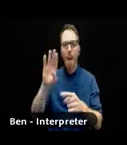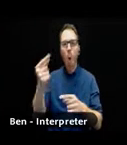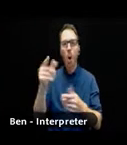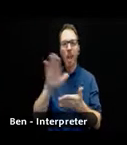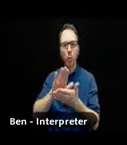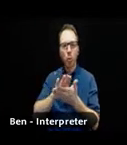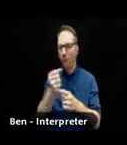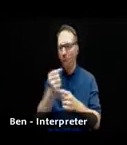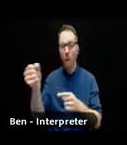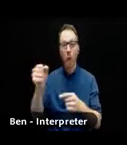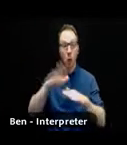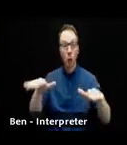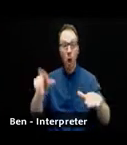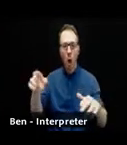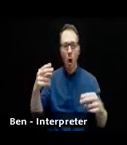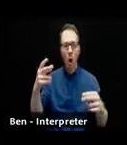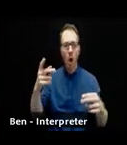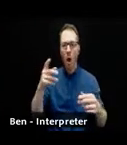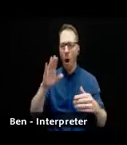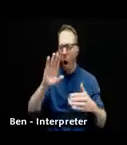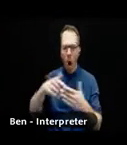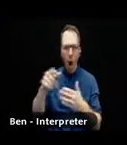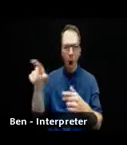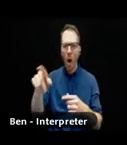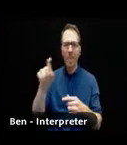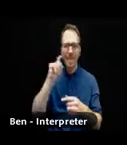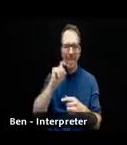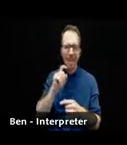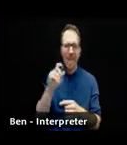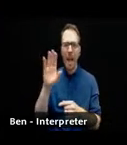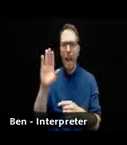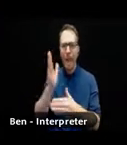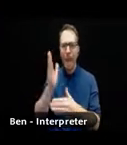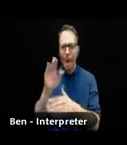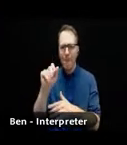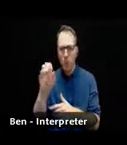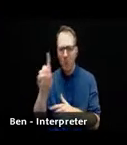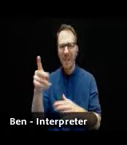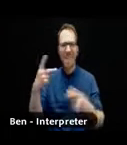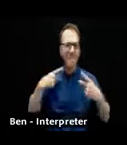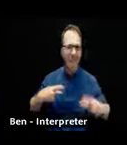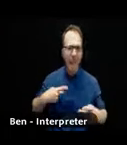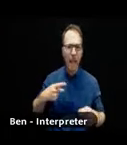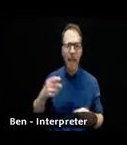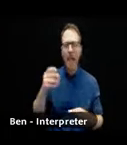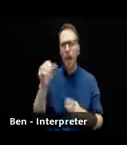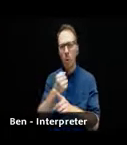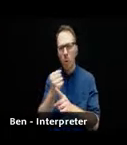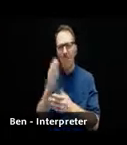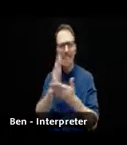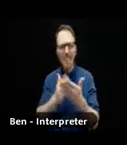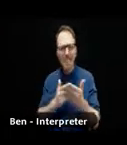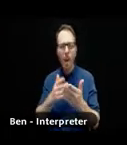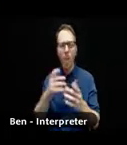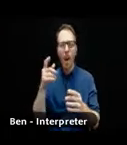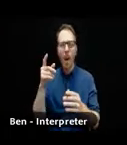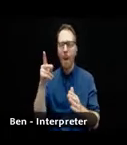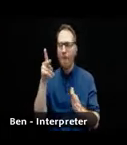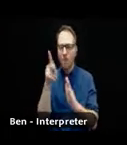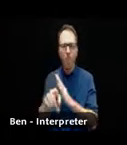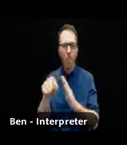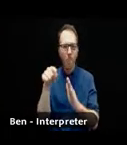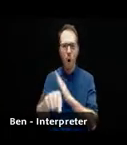were uniformly sexually abused, physically abused, some were murdered. For those that were returned to their community, right,